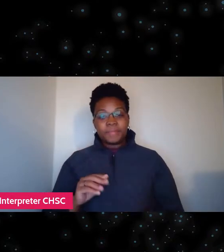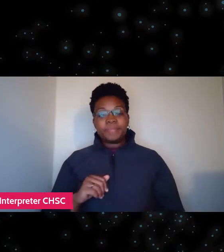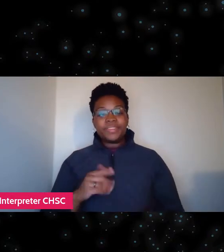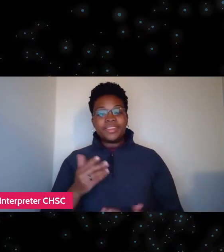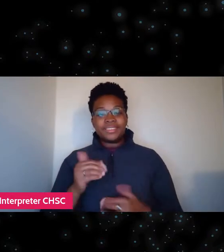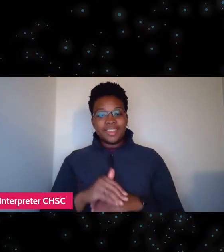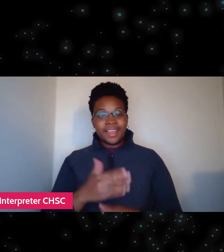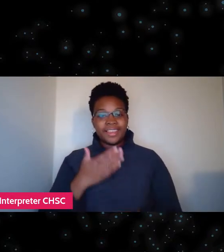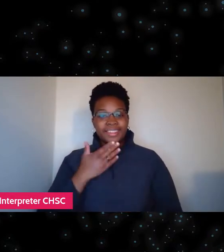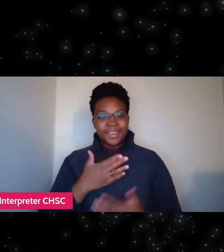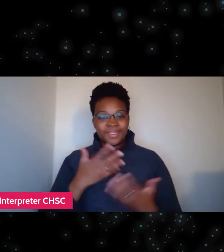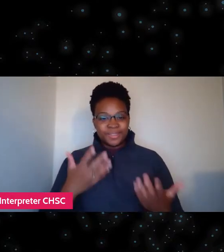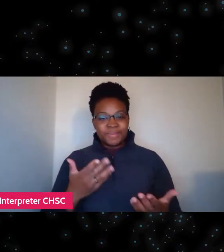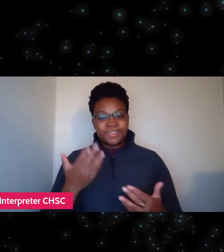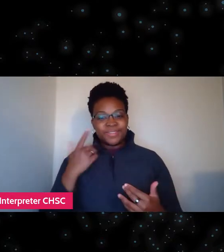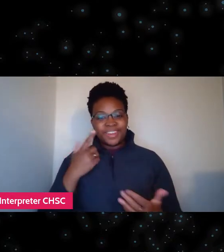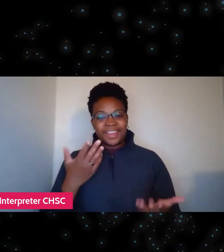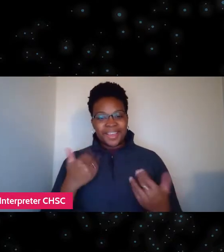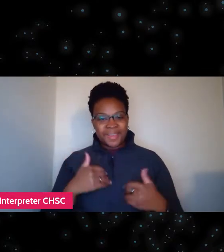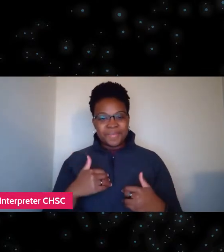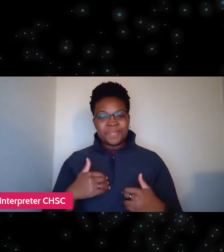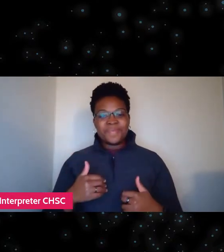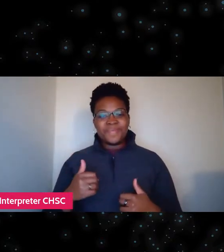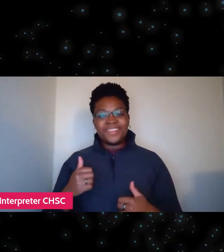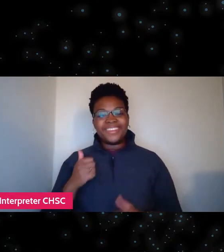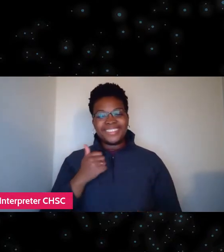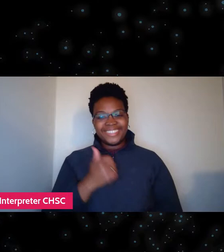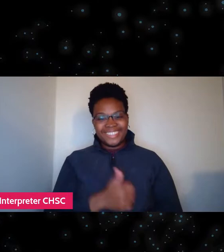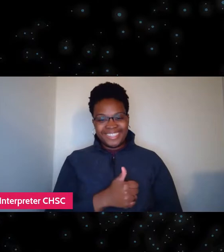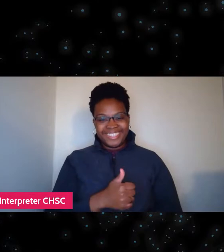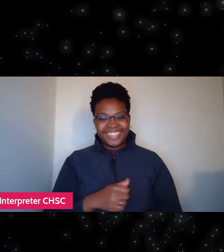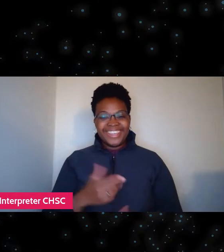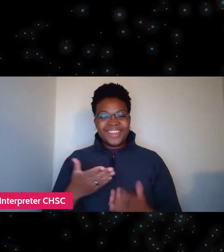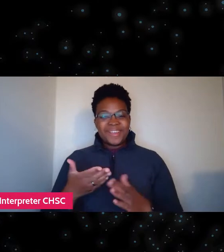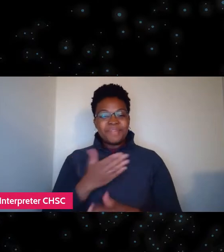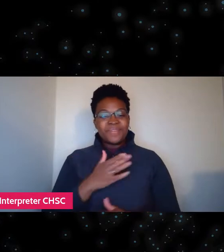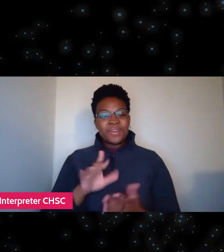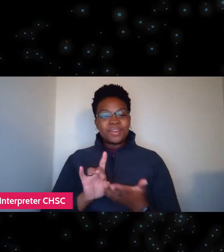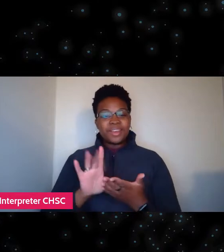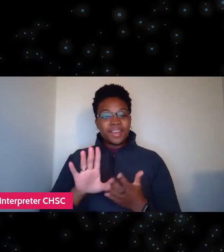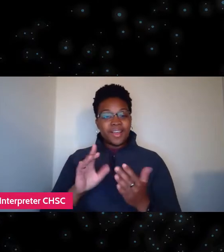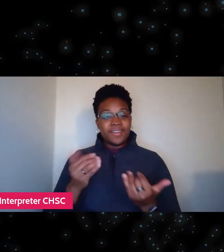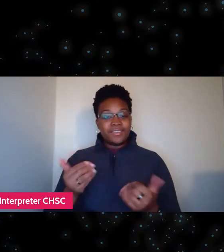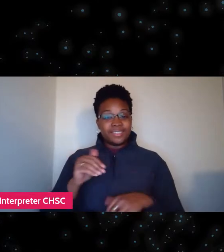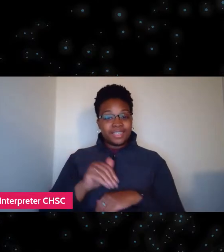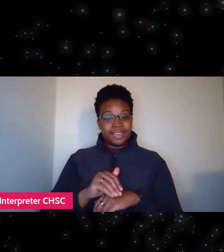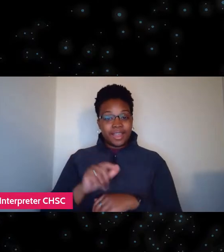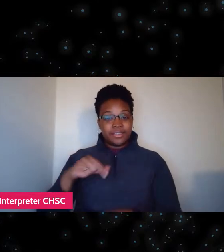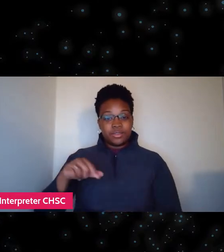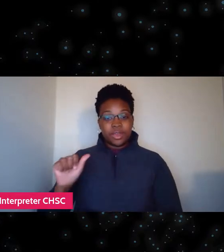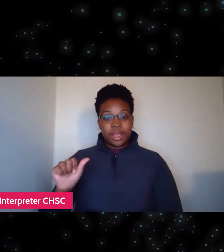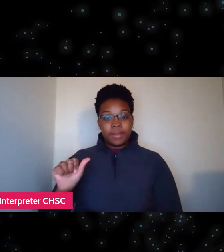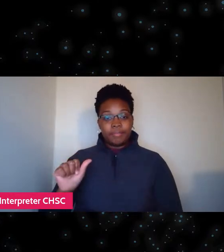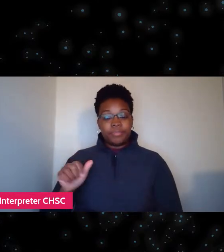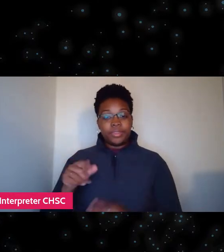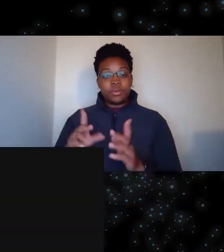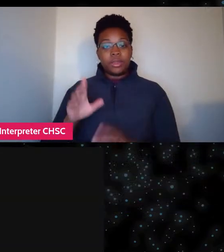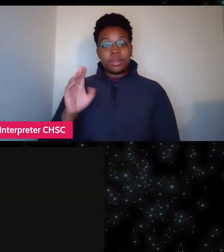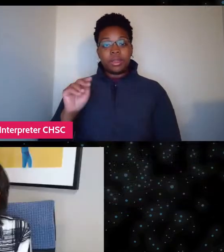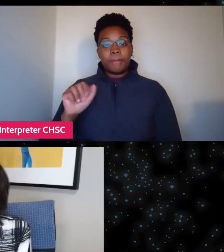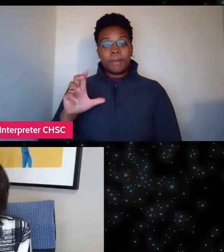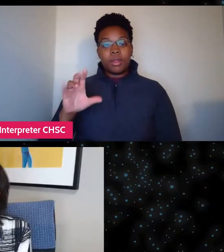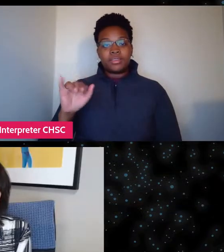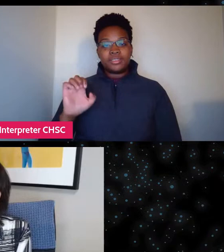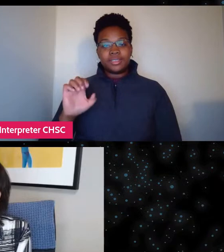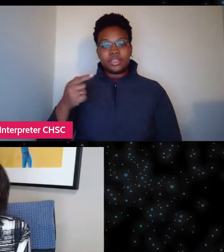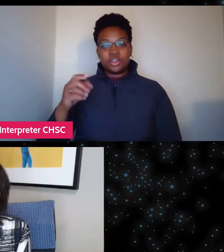Thank you so much for being here. And before we kick off tonight's first Q&A segment, CIFF Executive Director Marcy Goodman will present